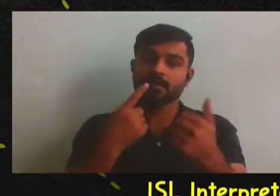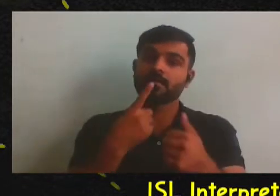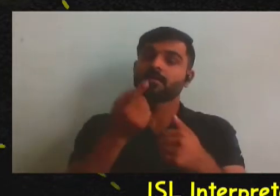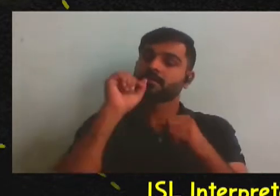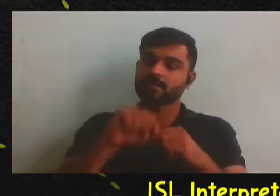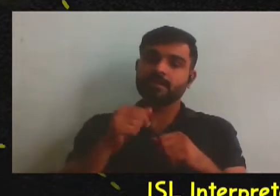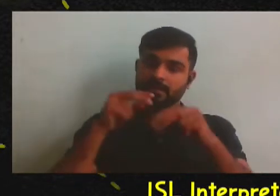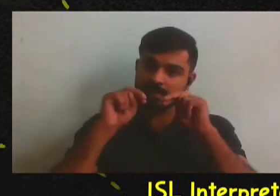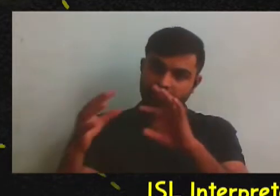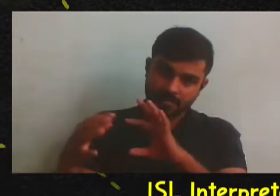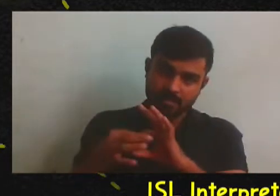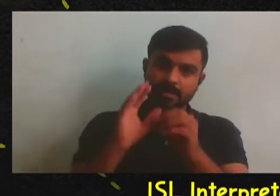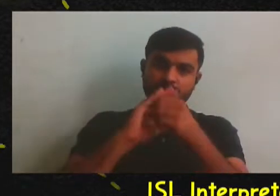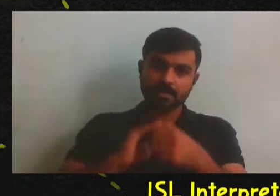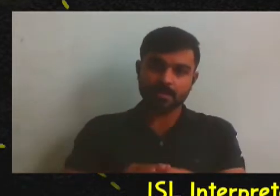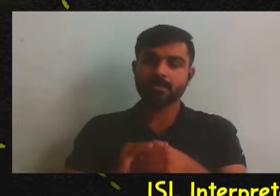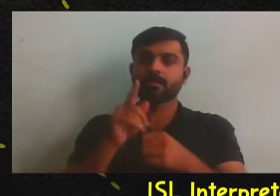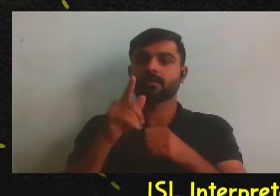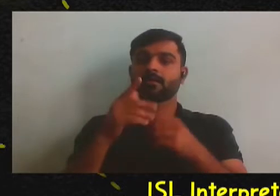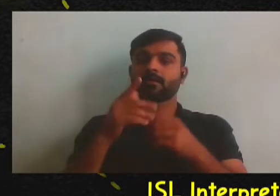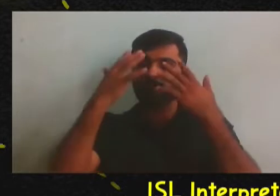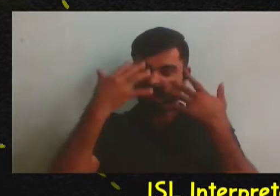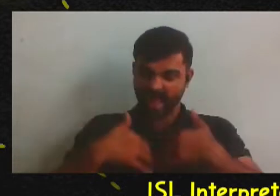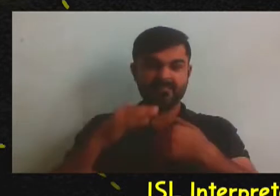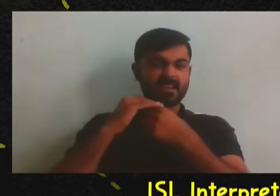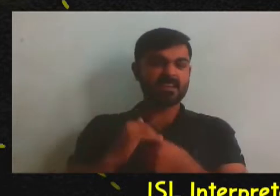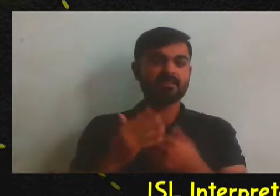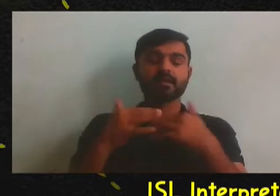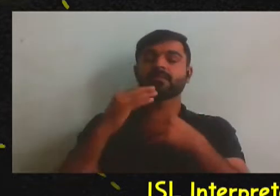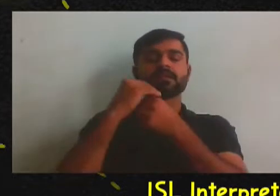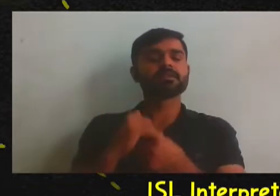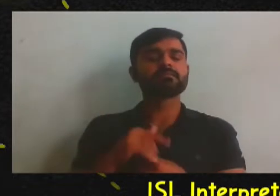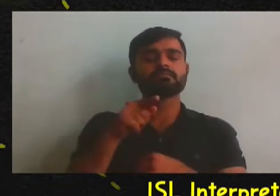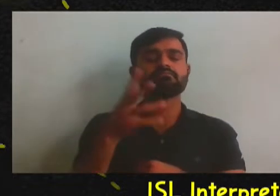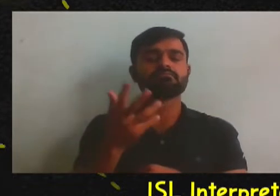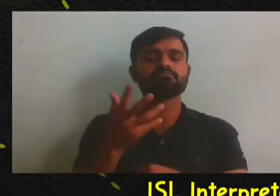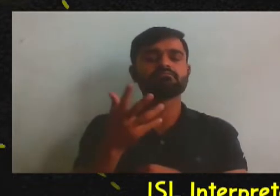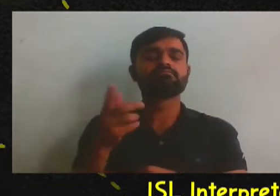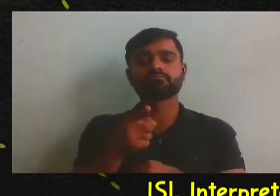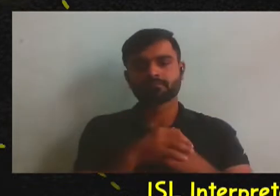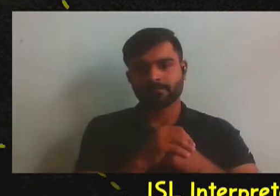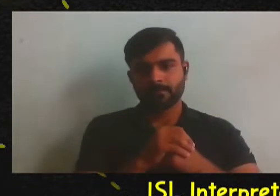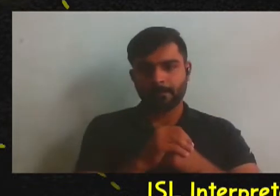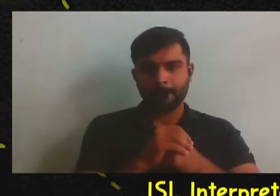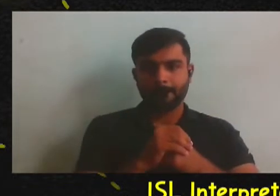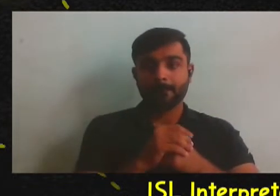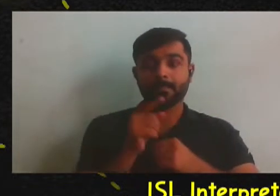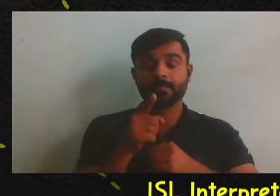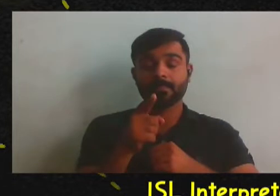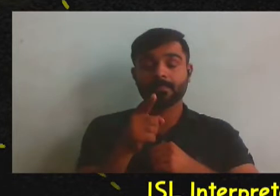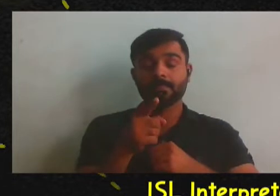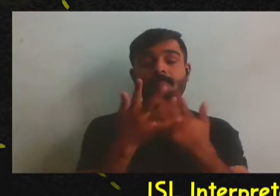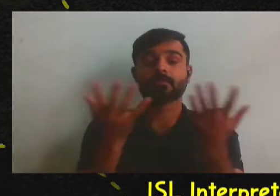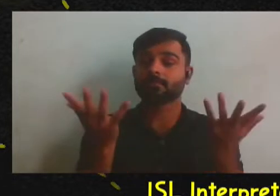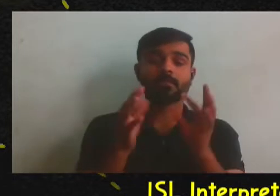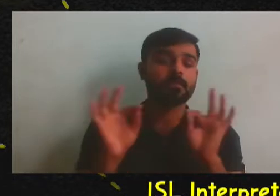need an antidepressant when you are depressed. But what kind of depression is it? You know, you don't just randomly